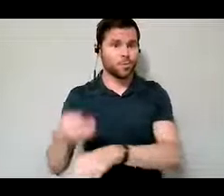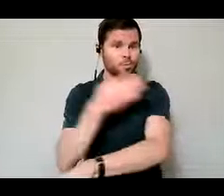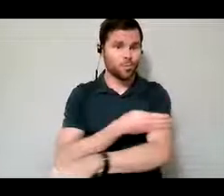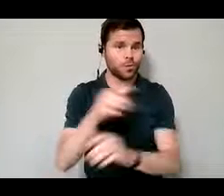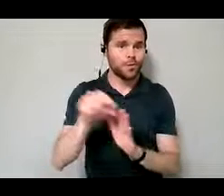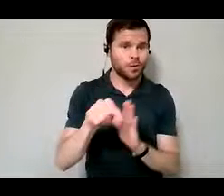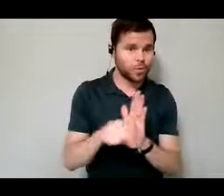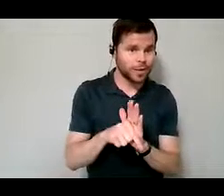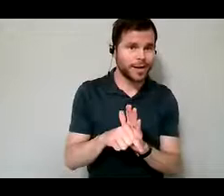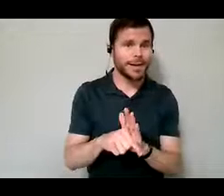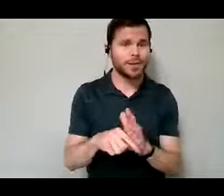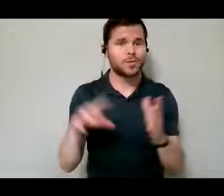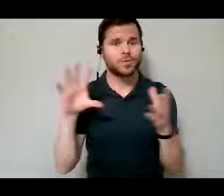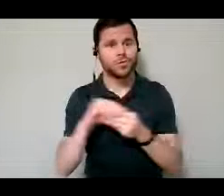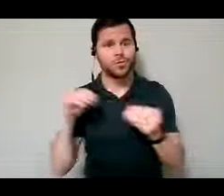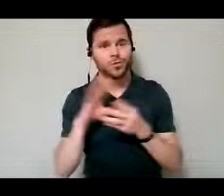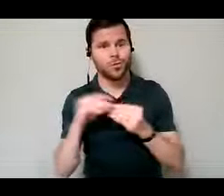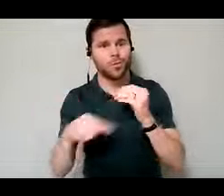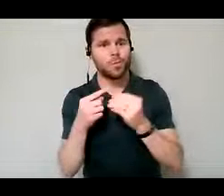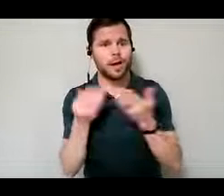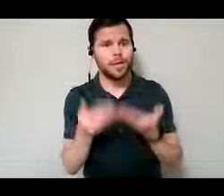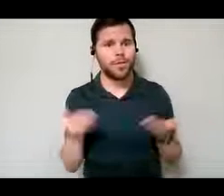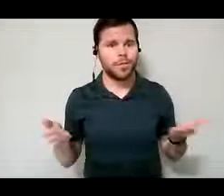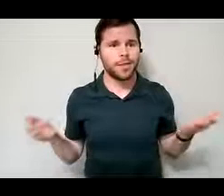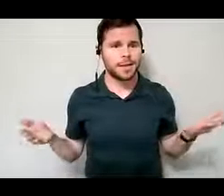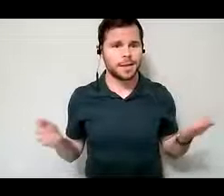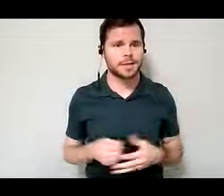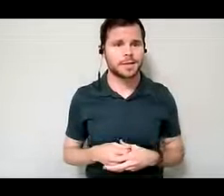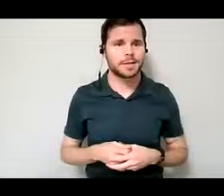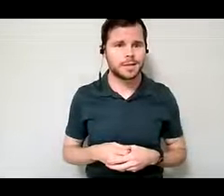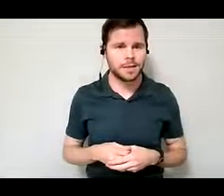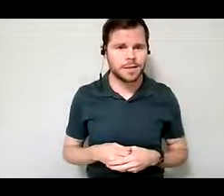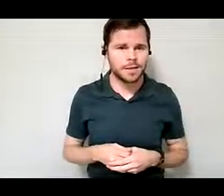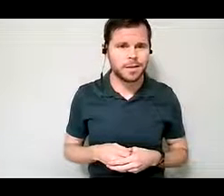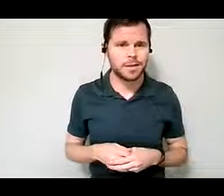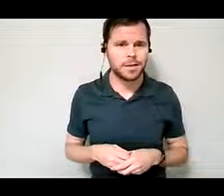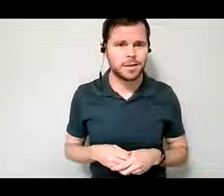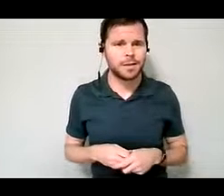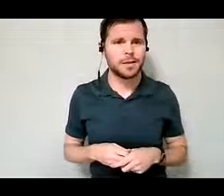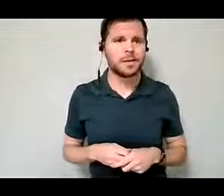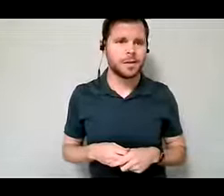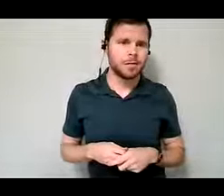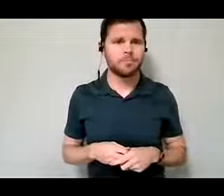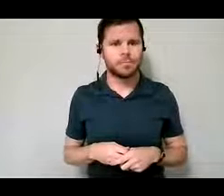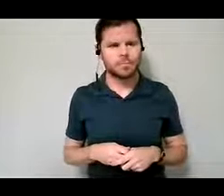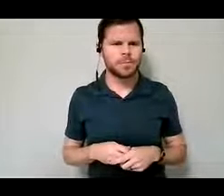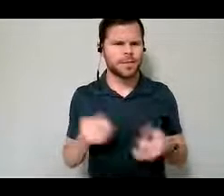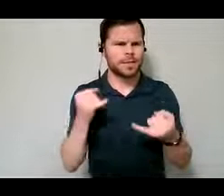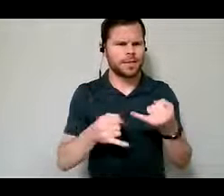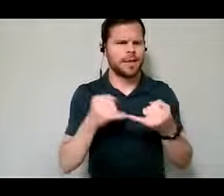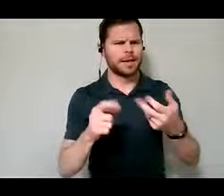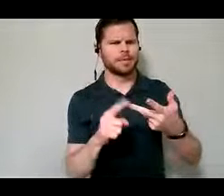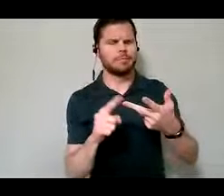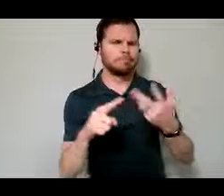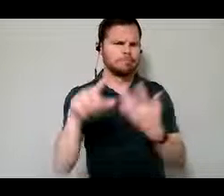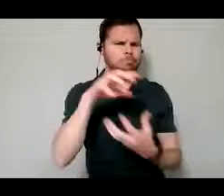EduGuide does not help me because I can do things without it. I only put imaging what I could do without it. So that's a little confusing. But in general, there